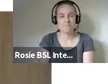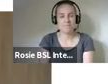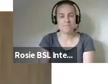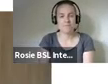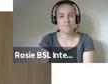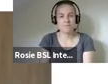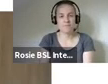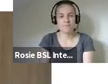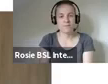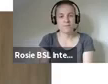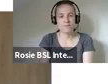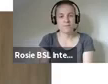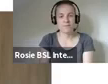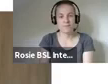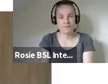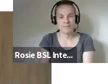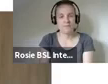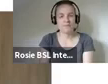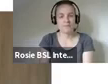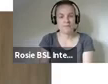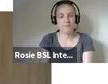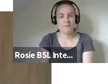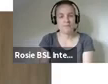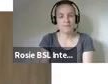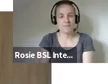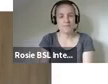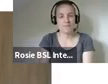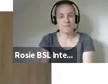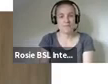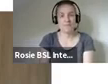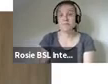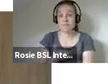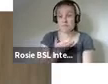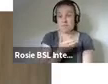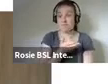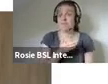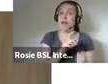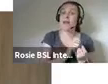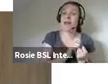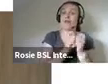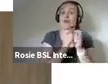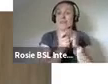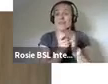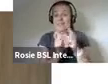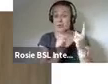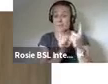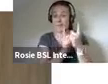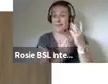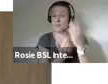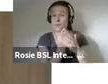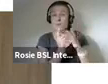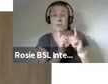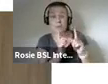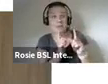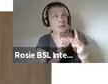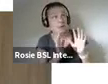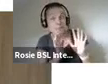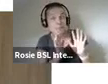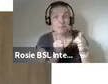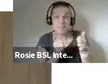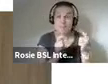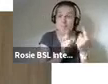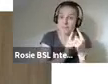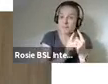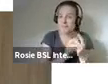And here with the transition and with them coming